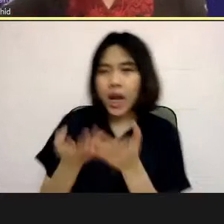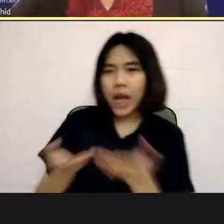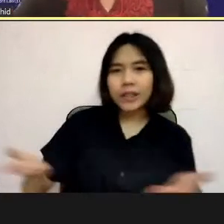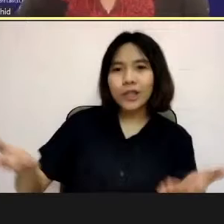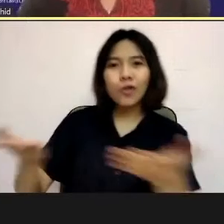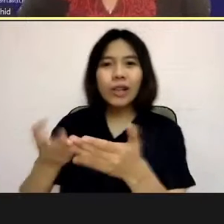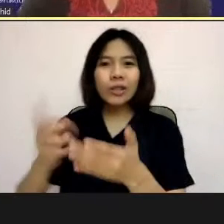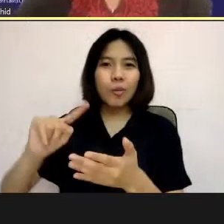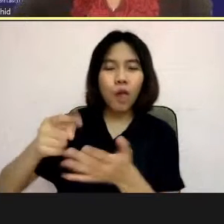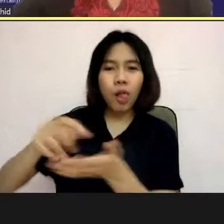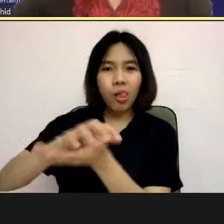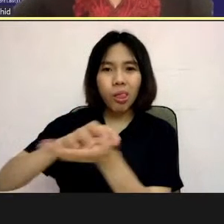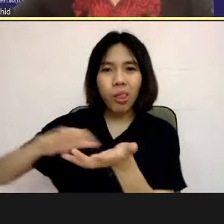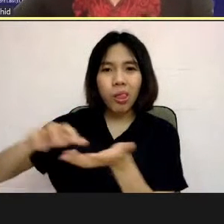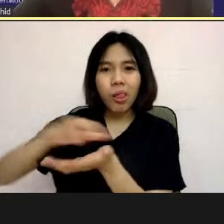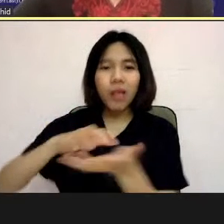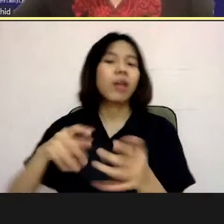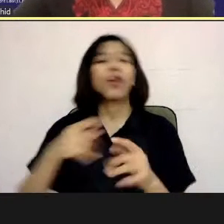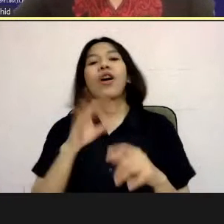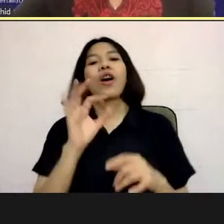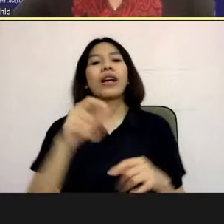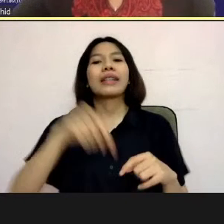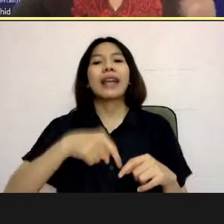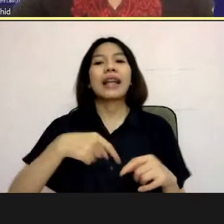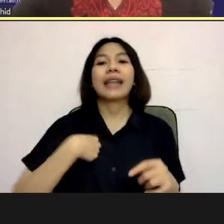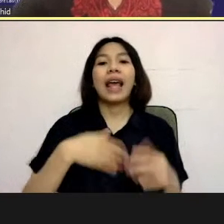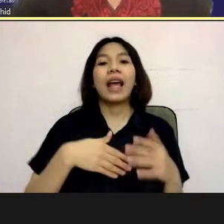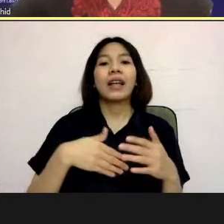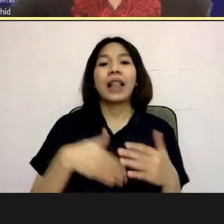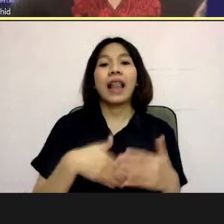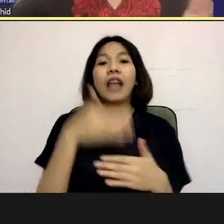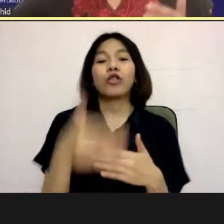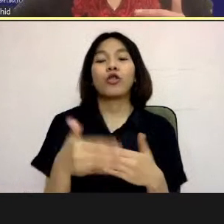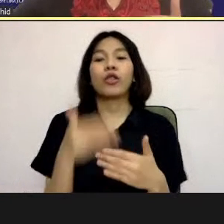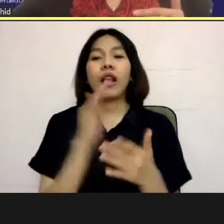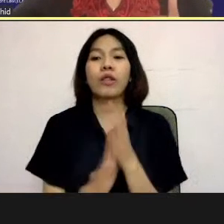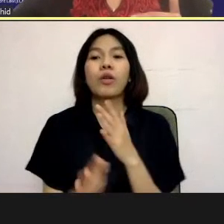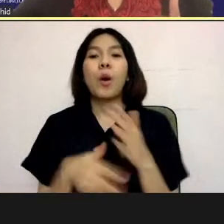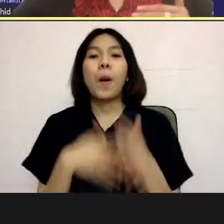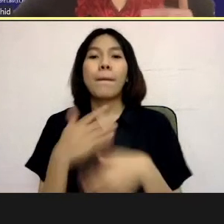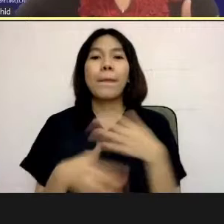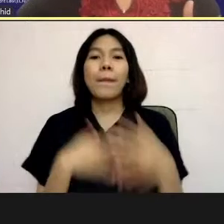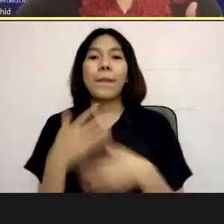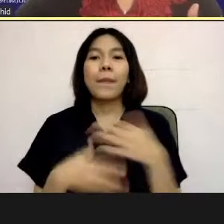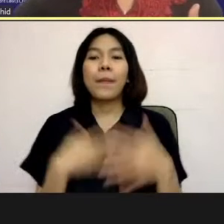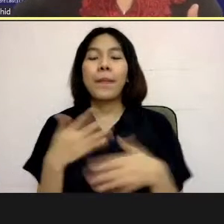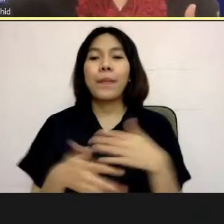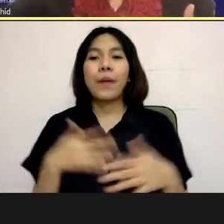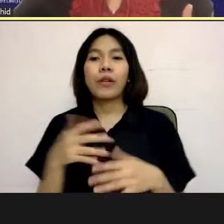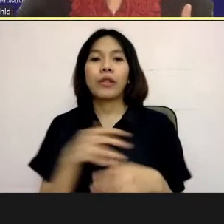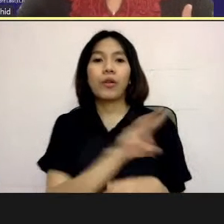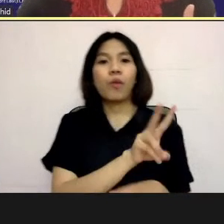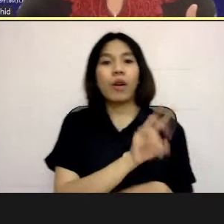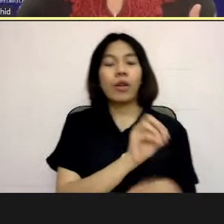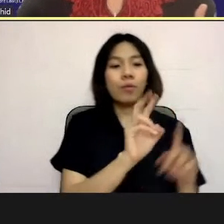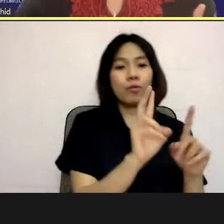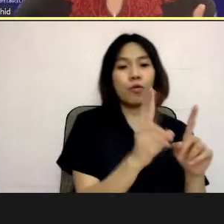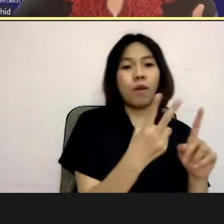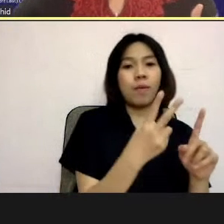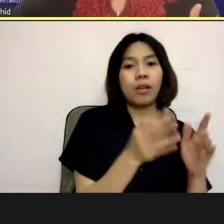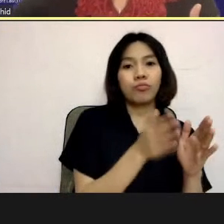Jakarta. But I would like to skip that part. I would like to show how the process that we faced from